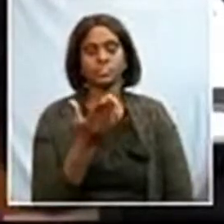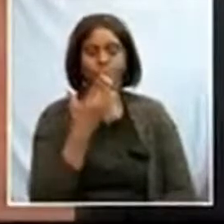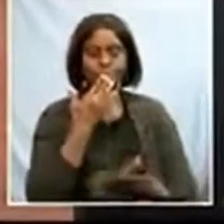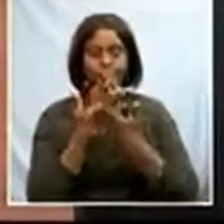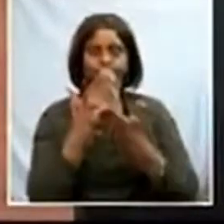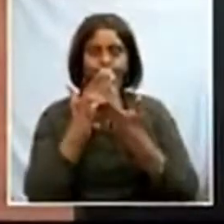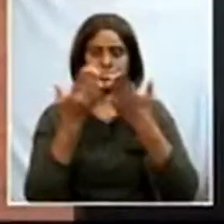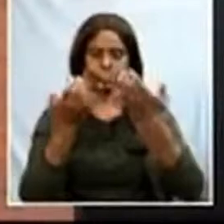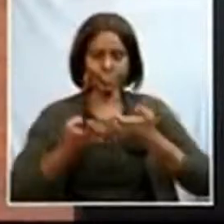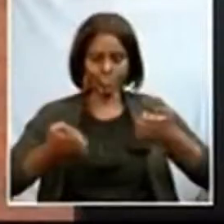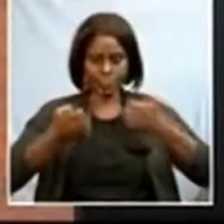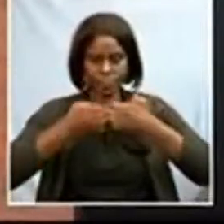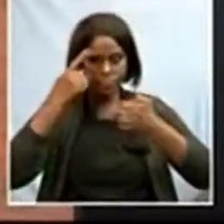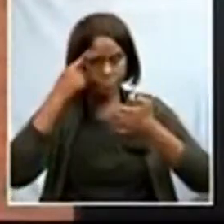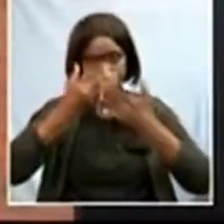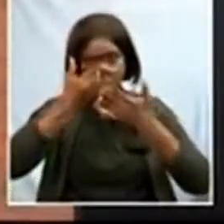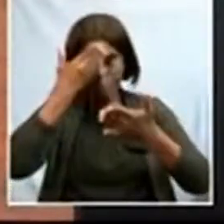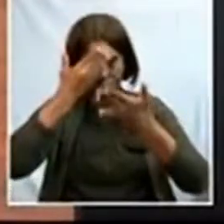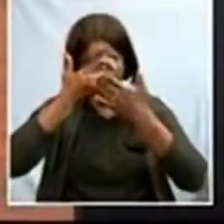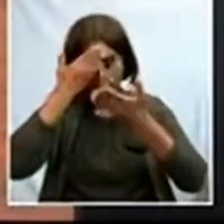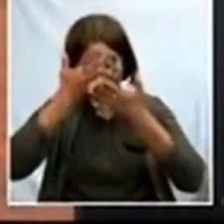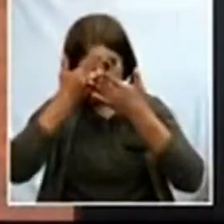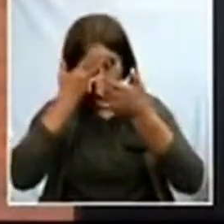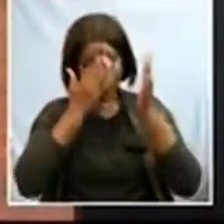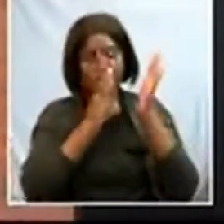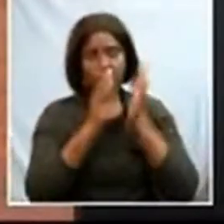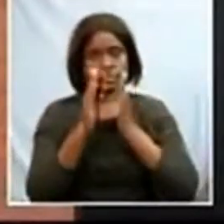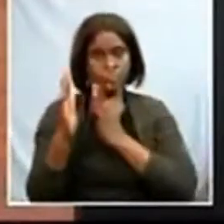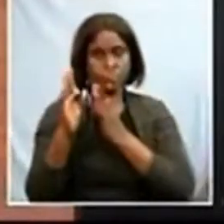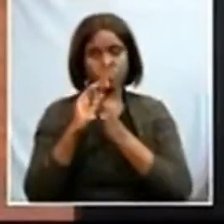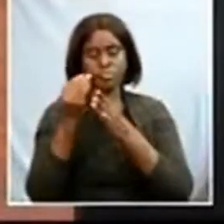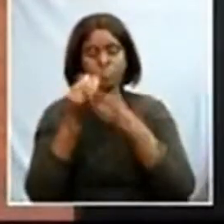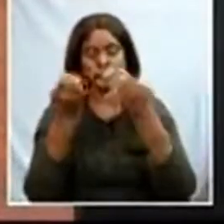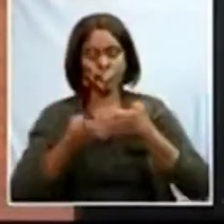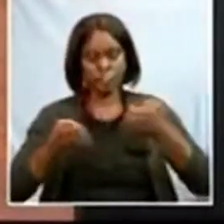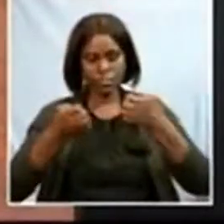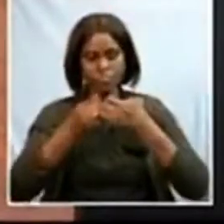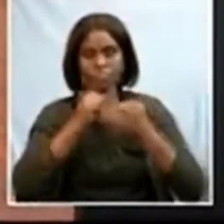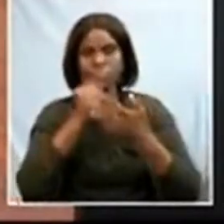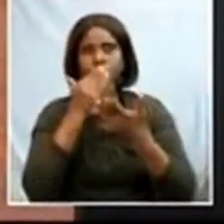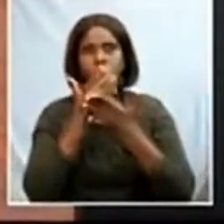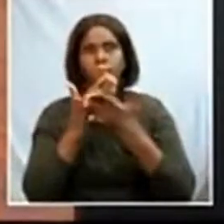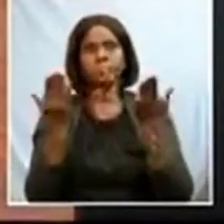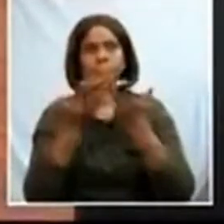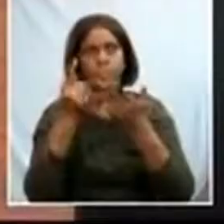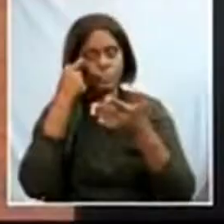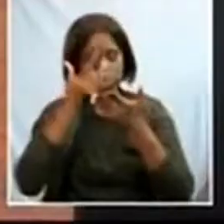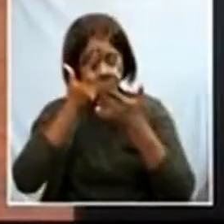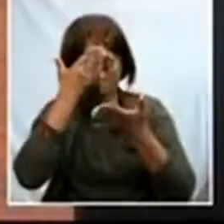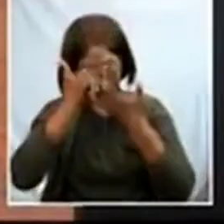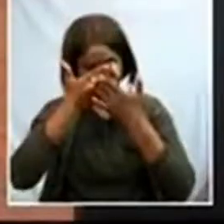conducive for learning purposes, or the environment was not conducive for learning.